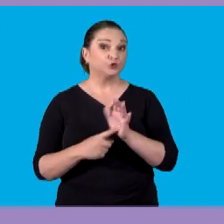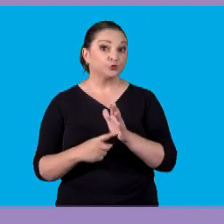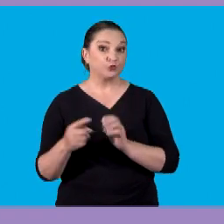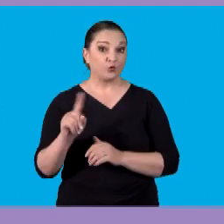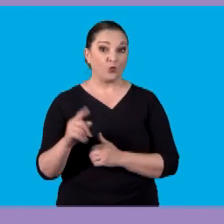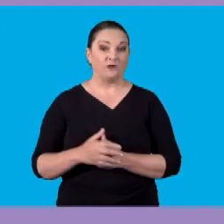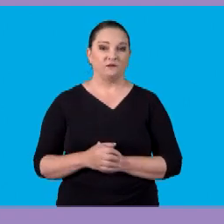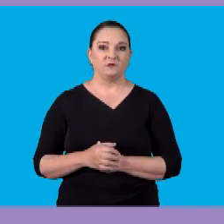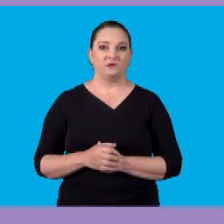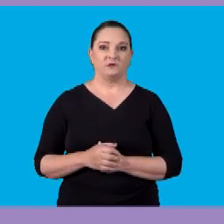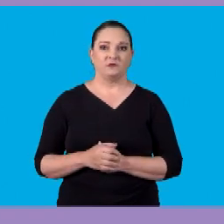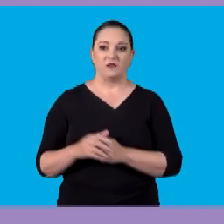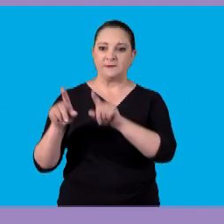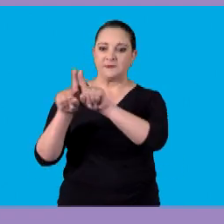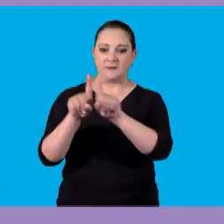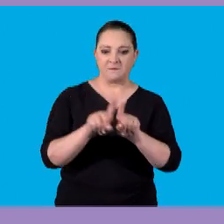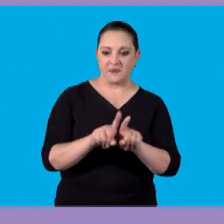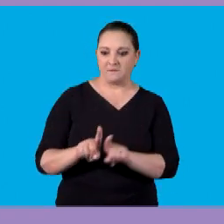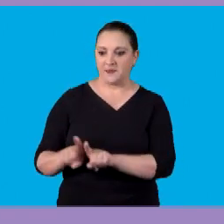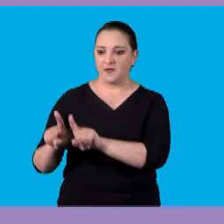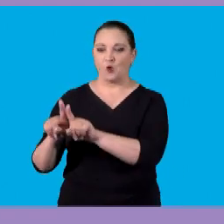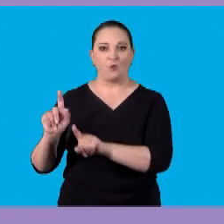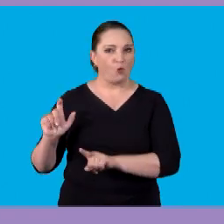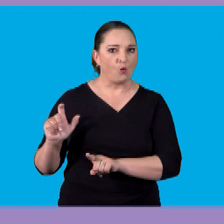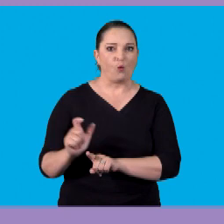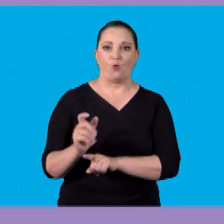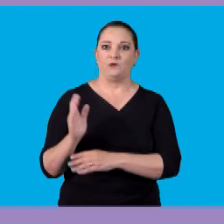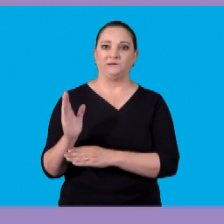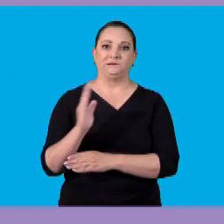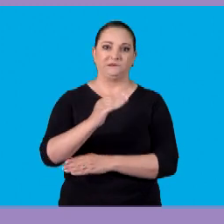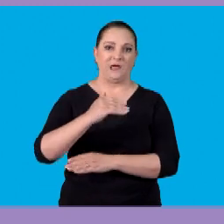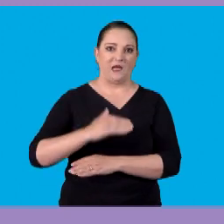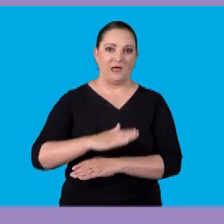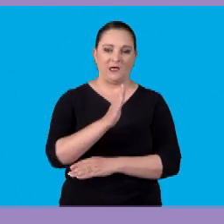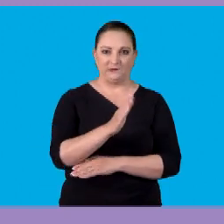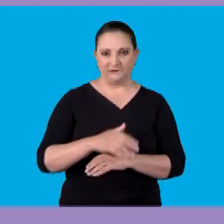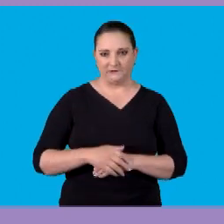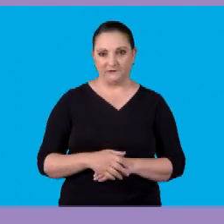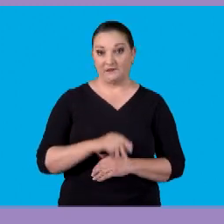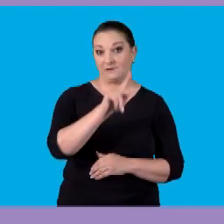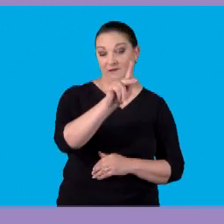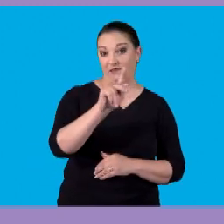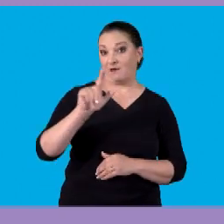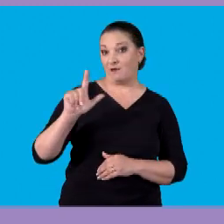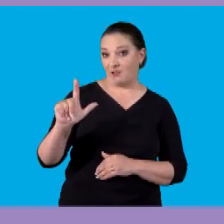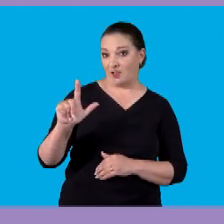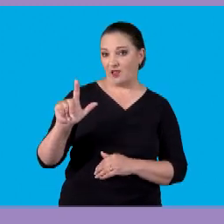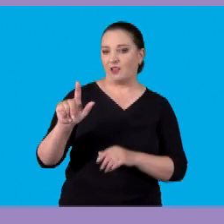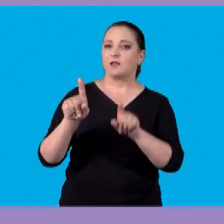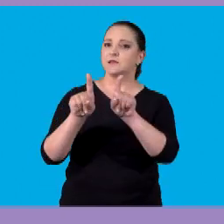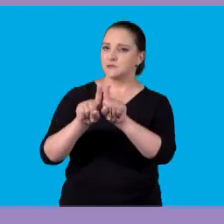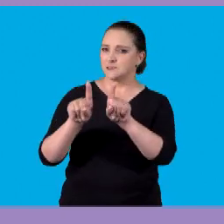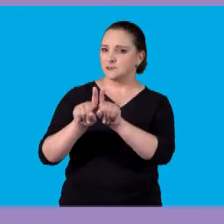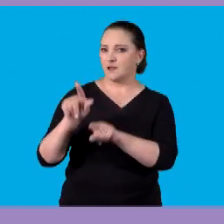are shown that all of the sides are equal. So we do have KL, which